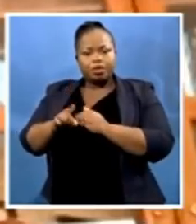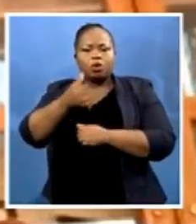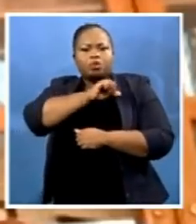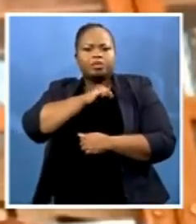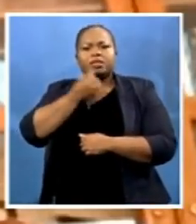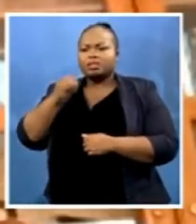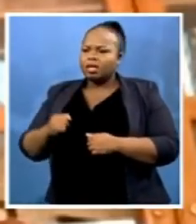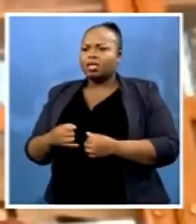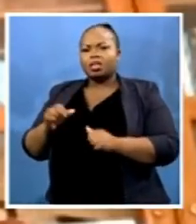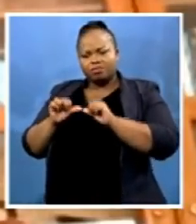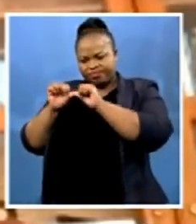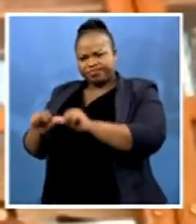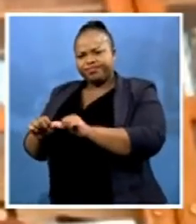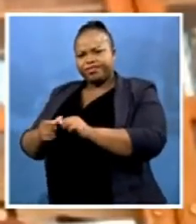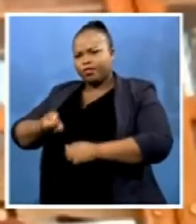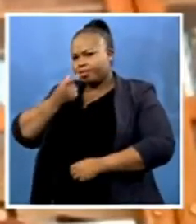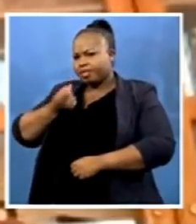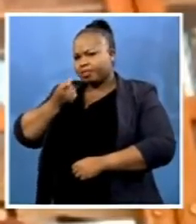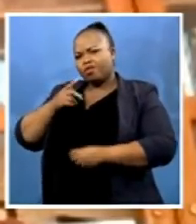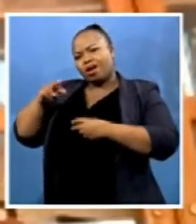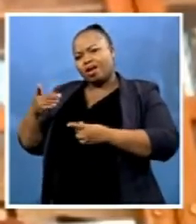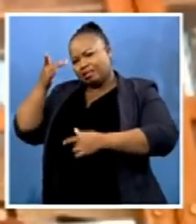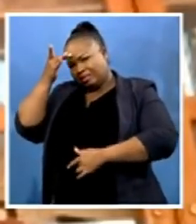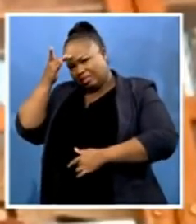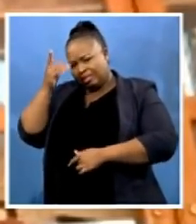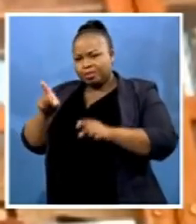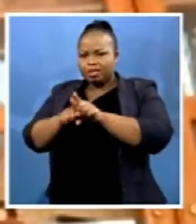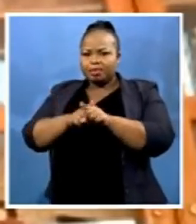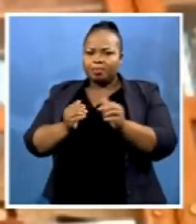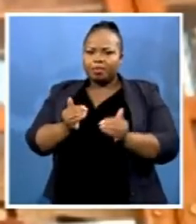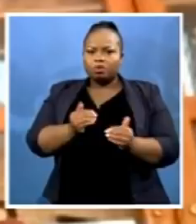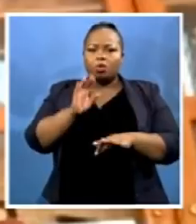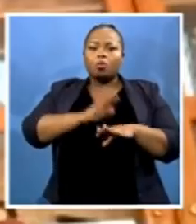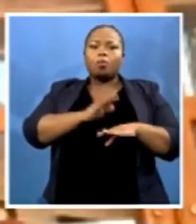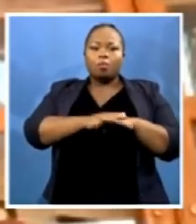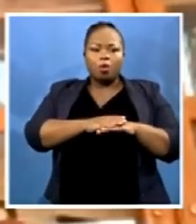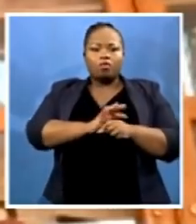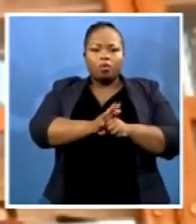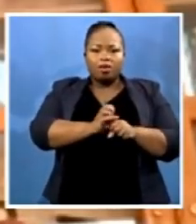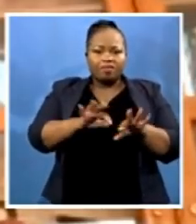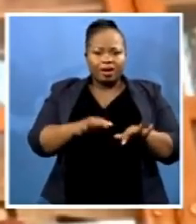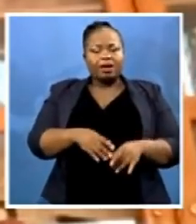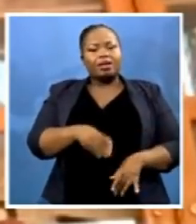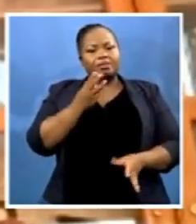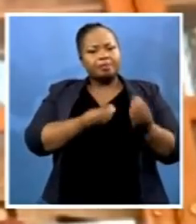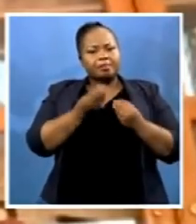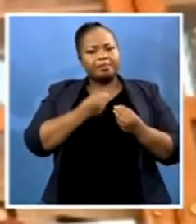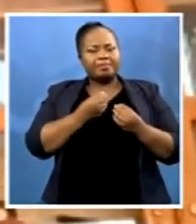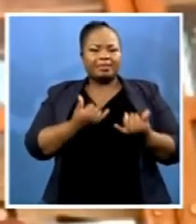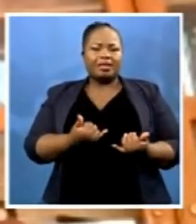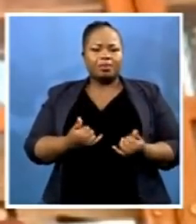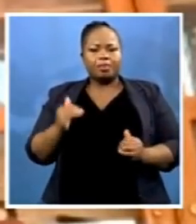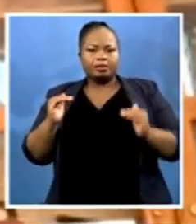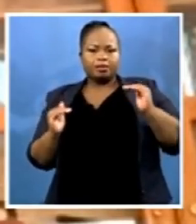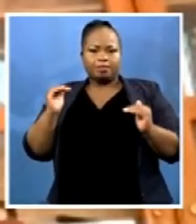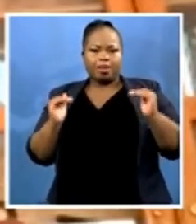at the same time we have to manage the rising tide on the COVID-19 infections. So we have to keep a balance because in our